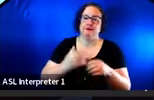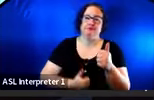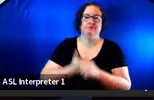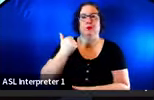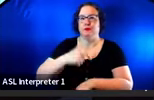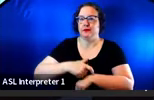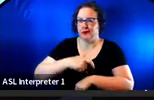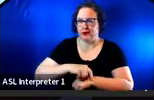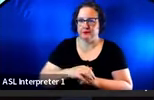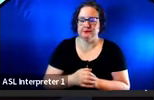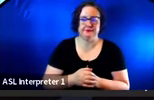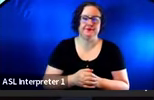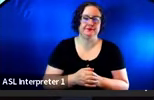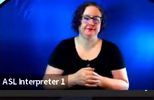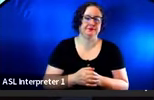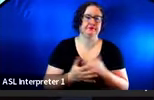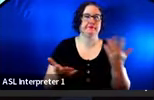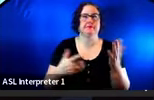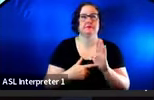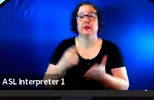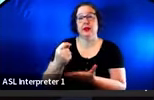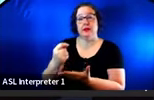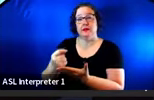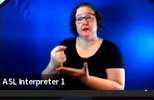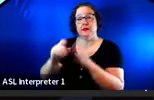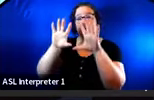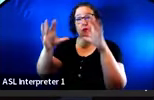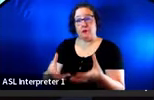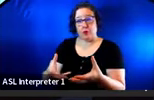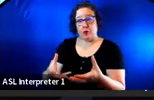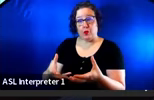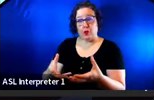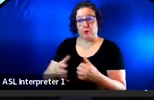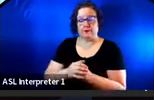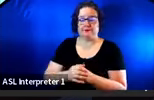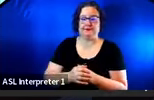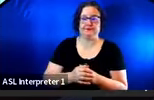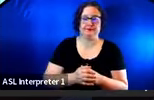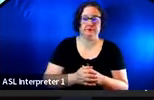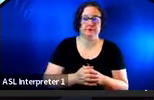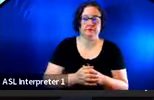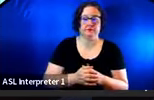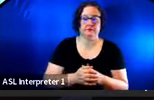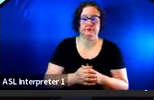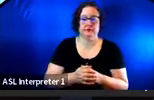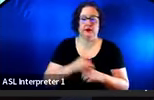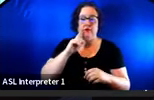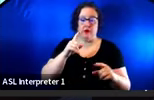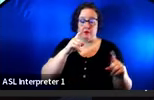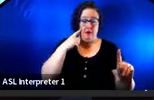right? For example, in therapy world, in my background, diverting someone's attention from